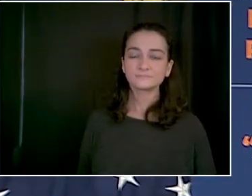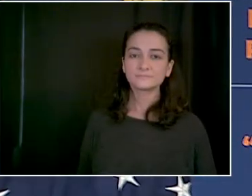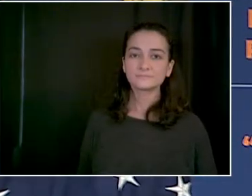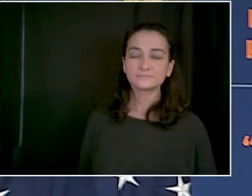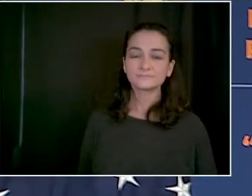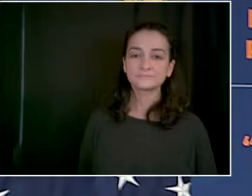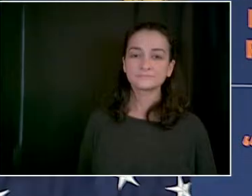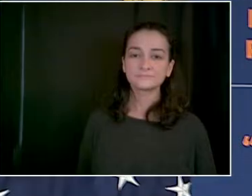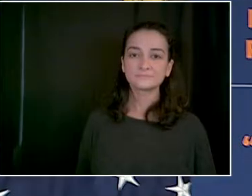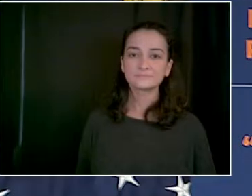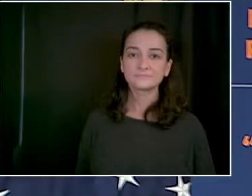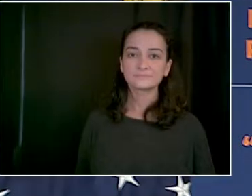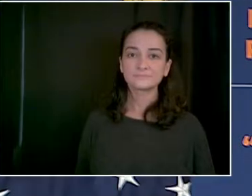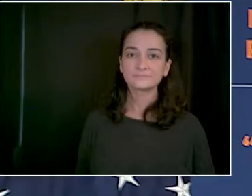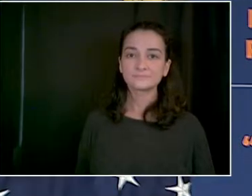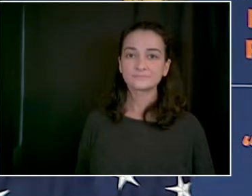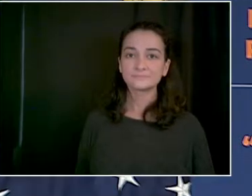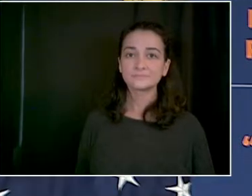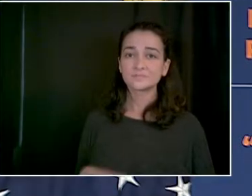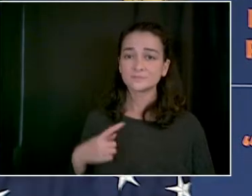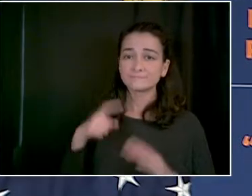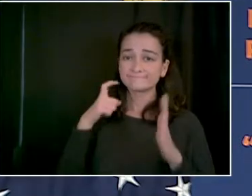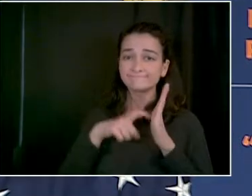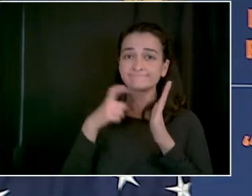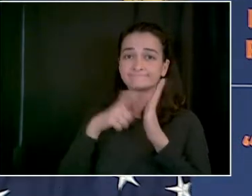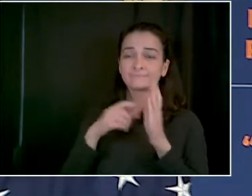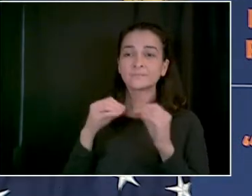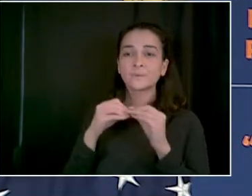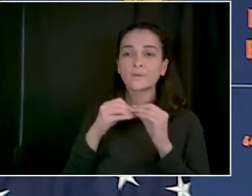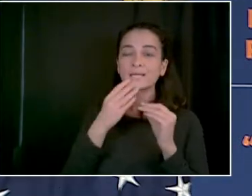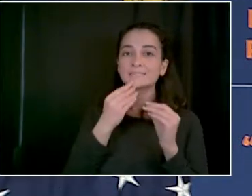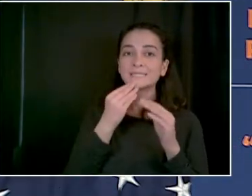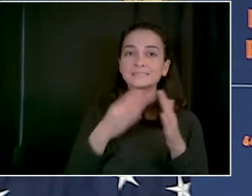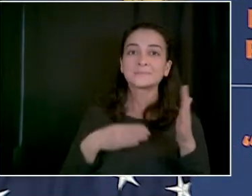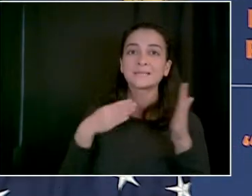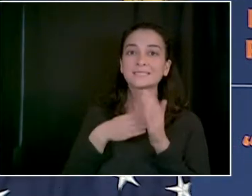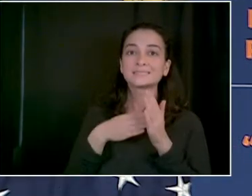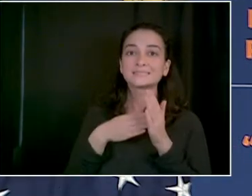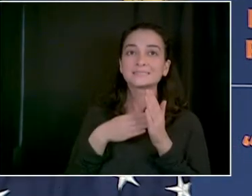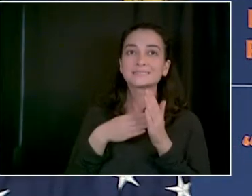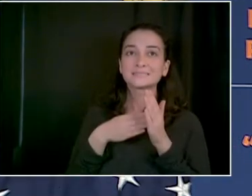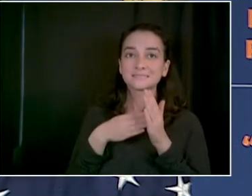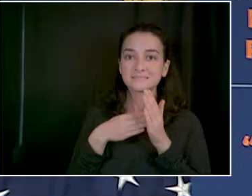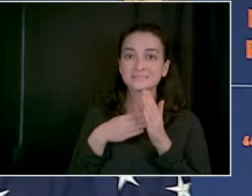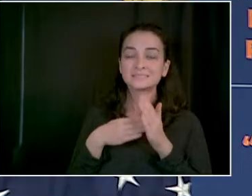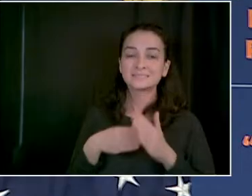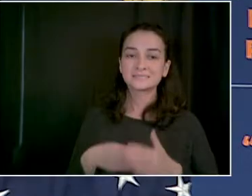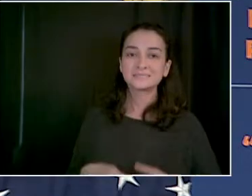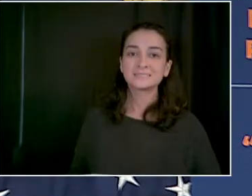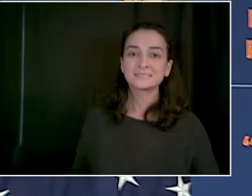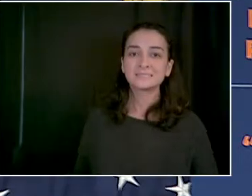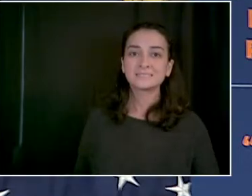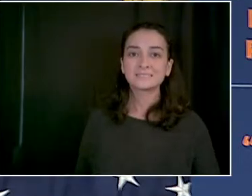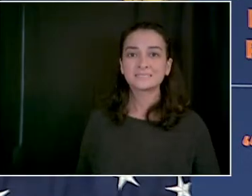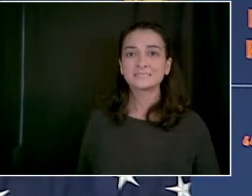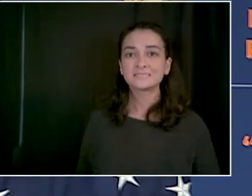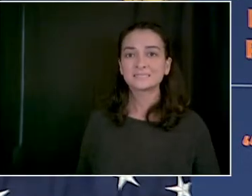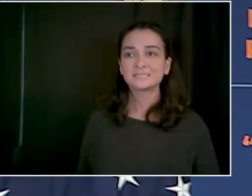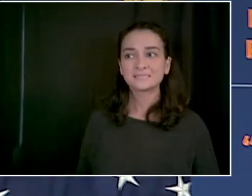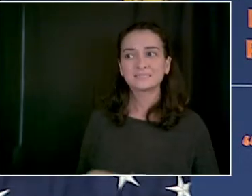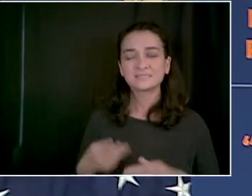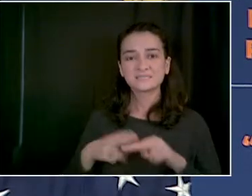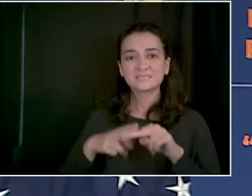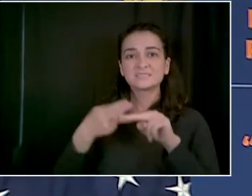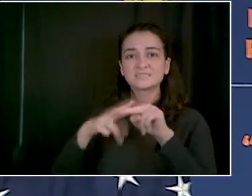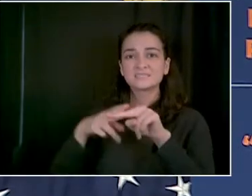incidents, anti-Semitism, I believe in 2024, the highest numbers in our state. And that is not a title